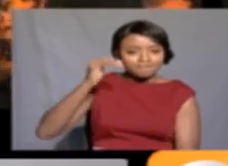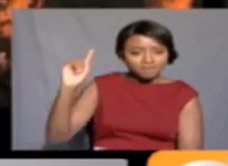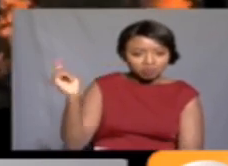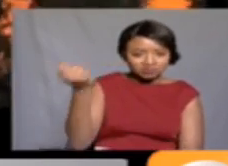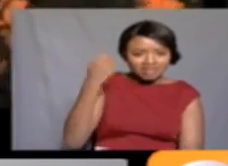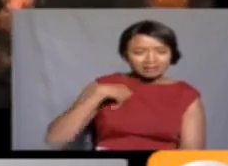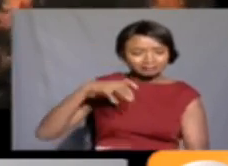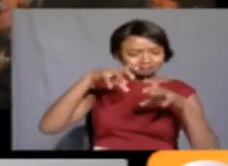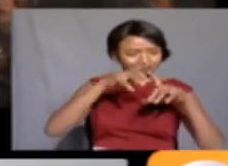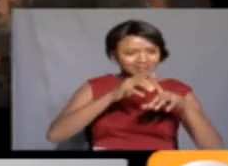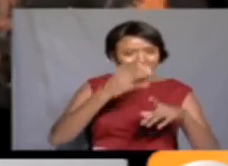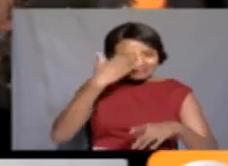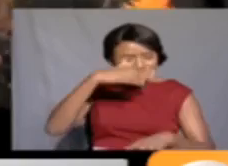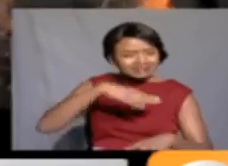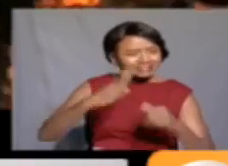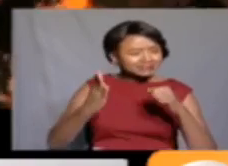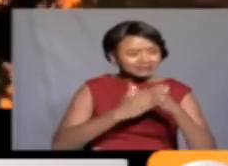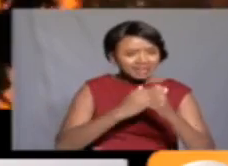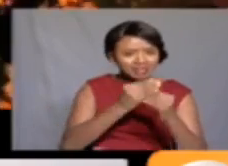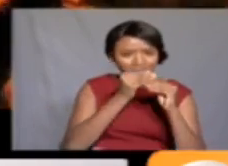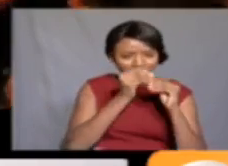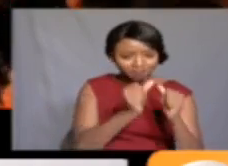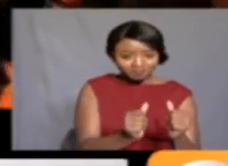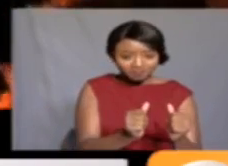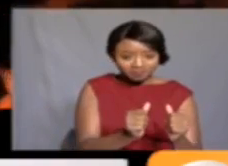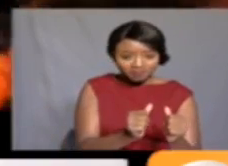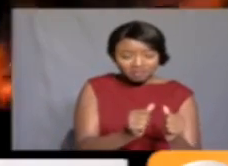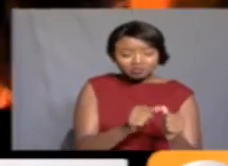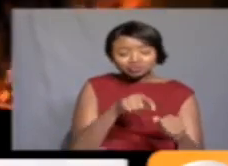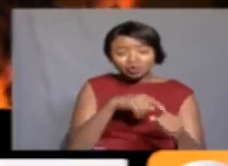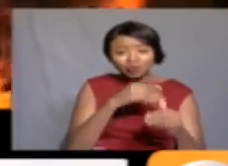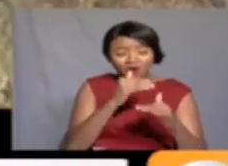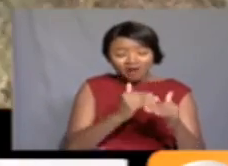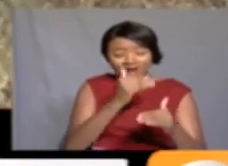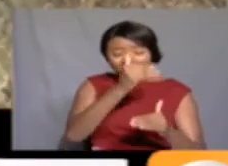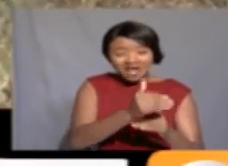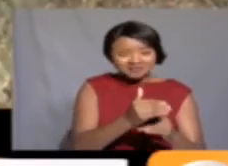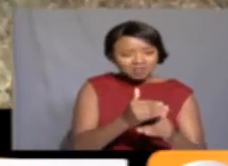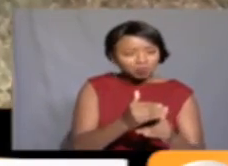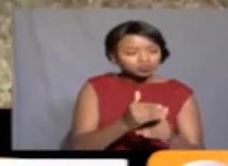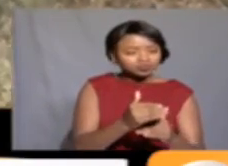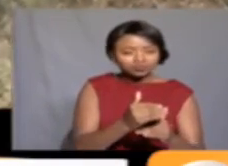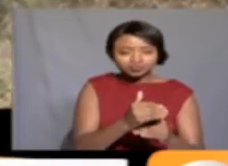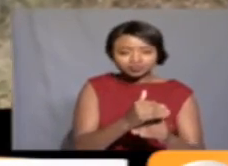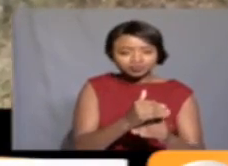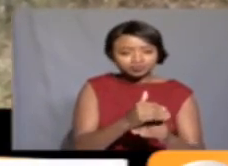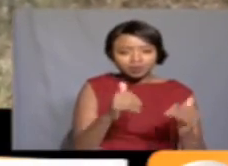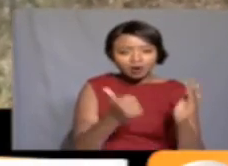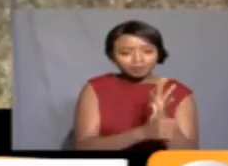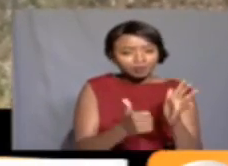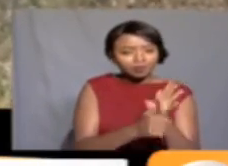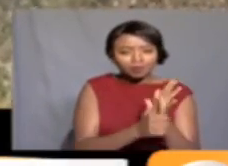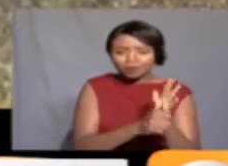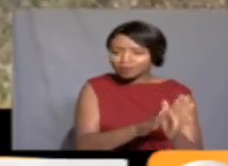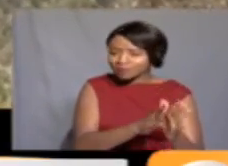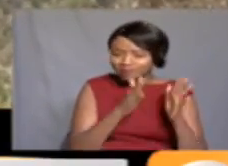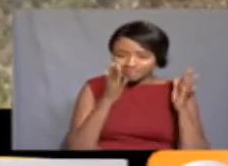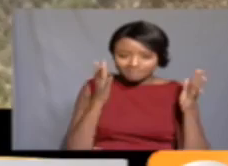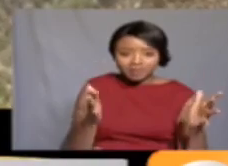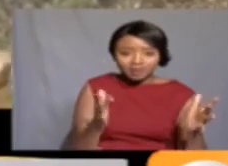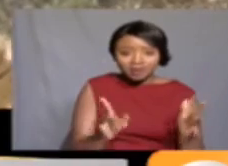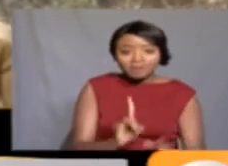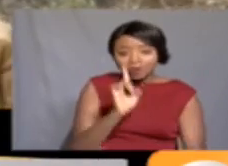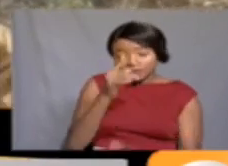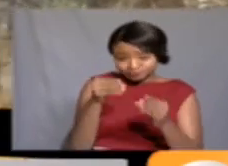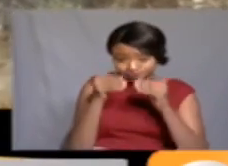almost 9 days. And then the destruction which were reported was massive. One of the main solutions